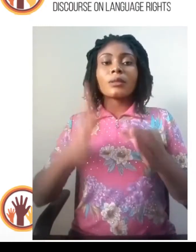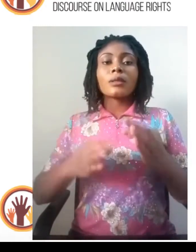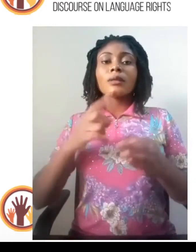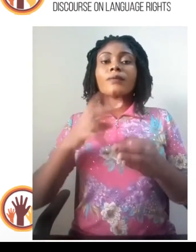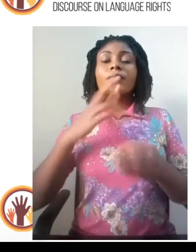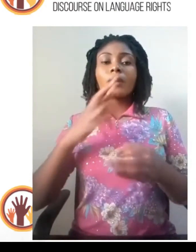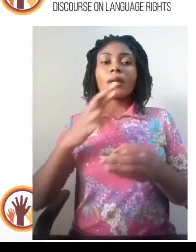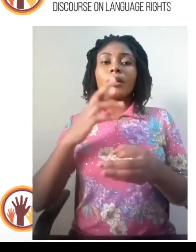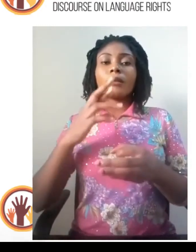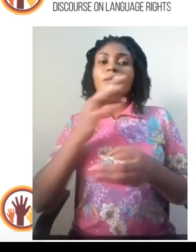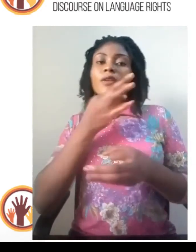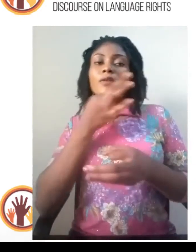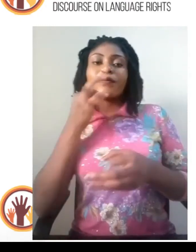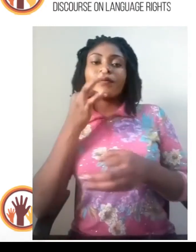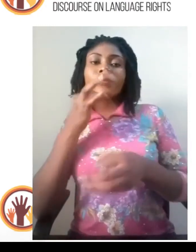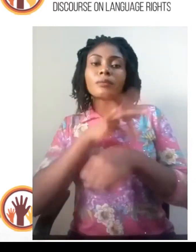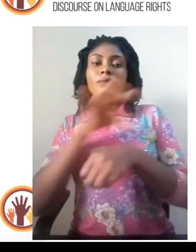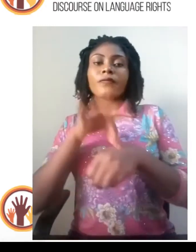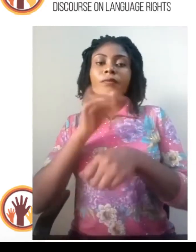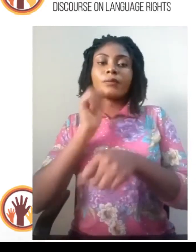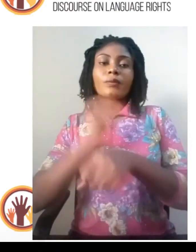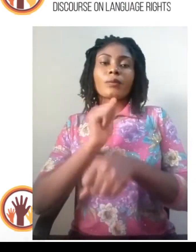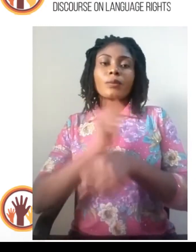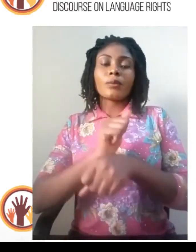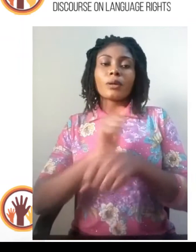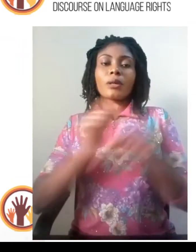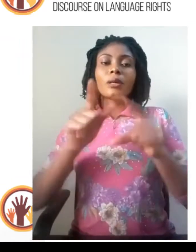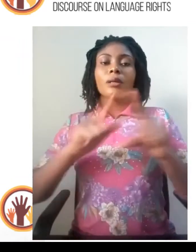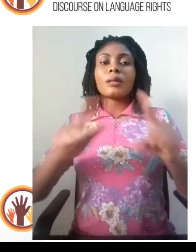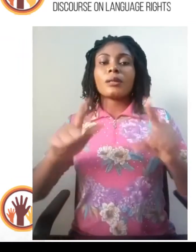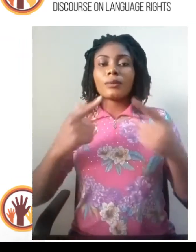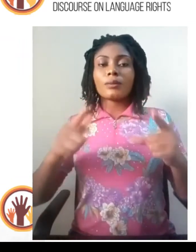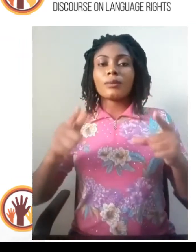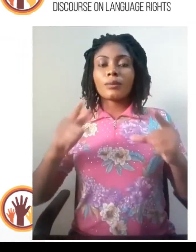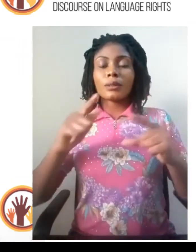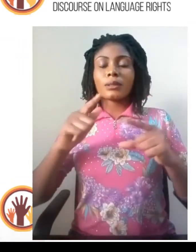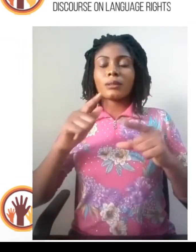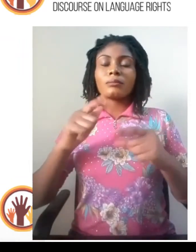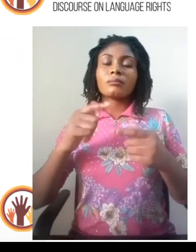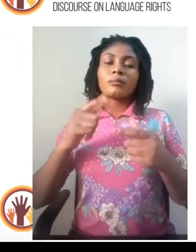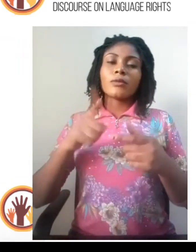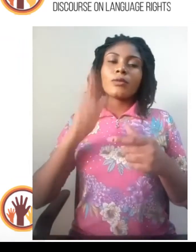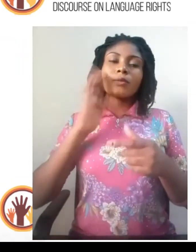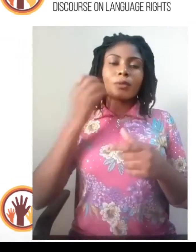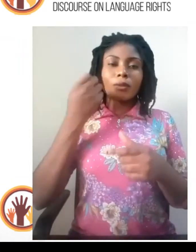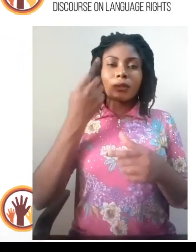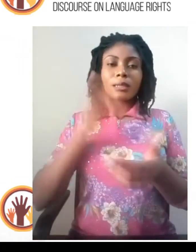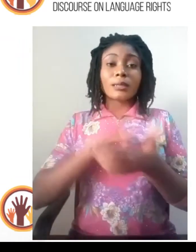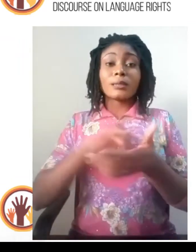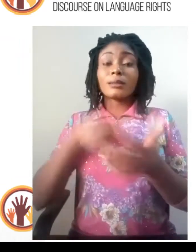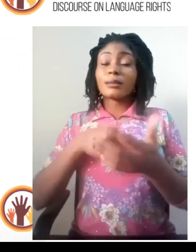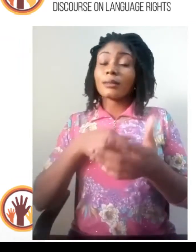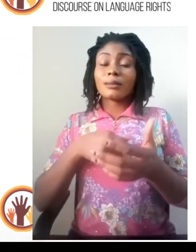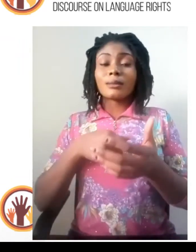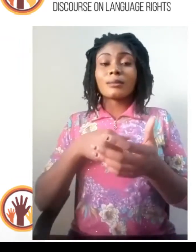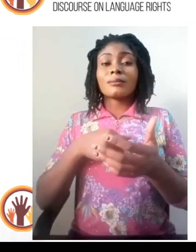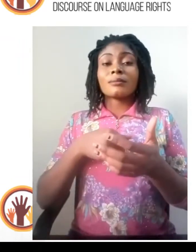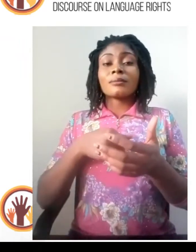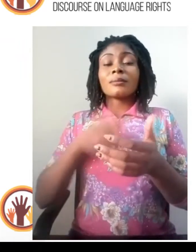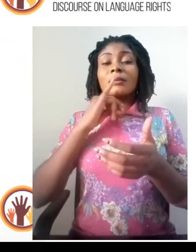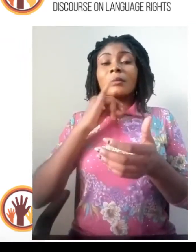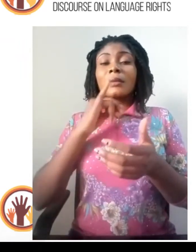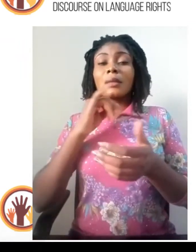a pragmatic question, and one that also requires a